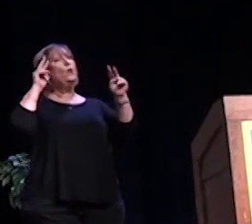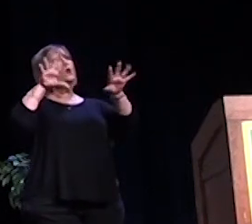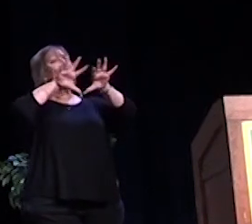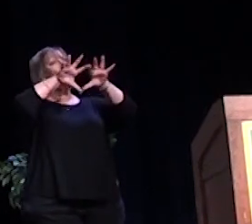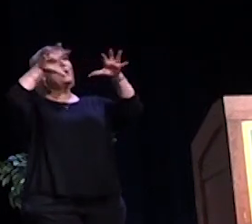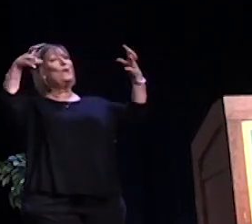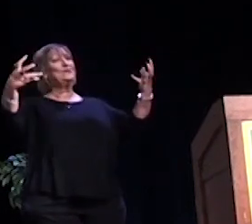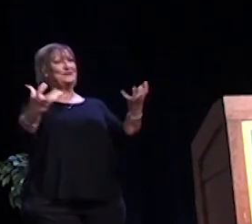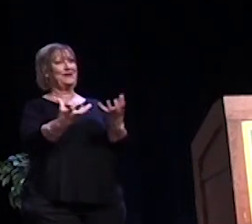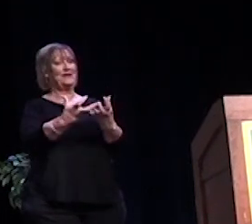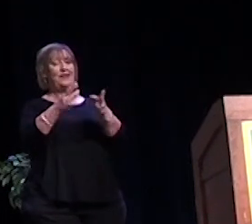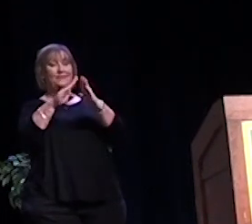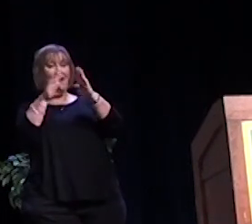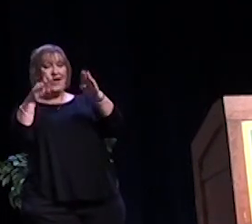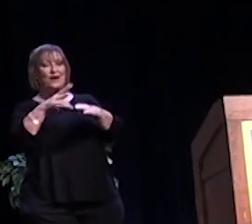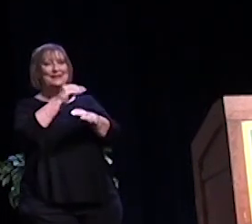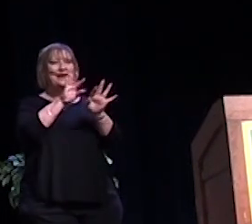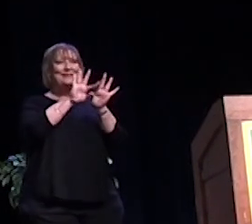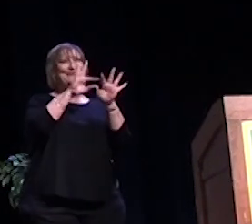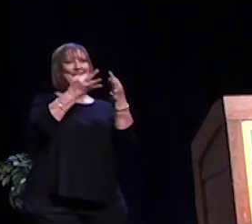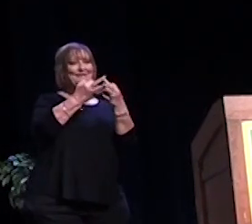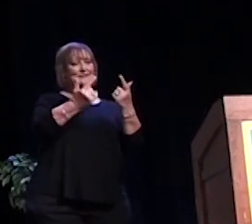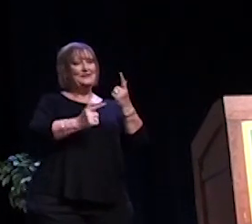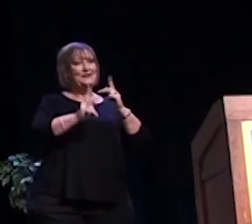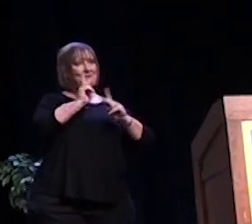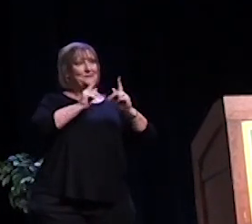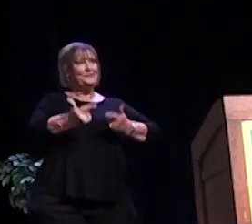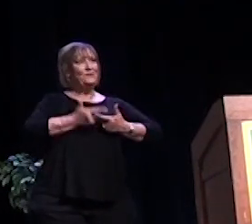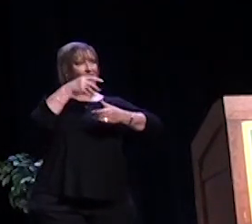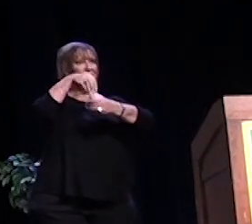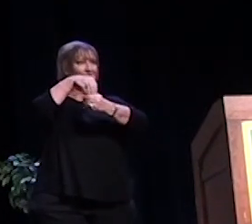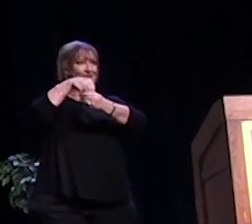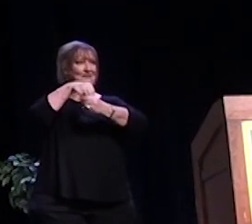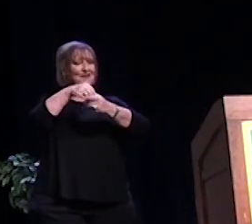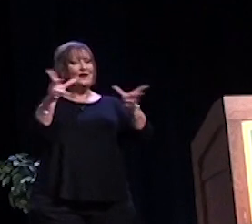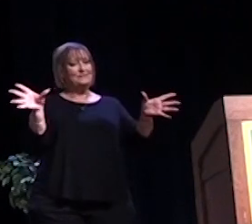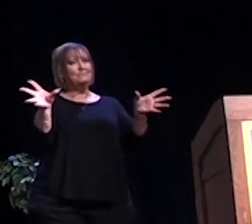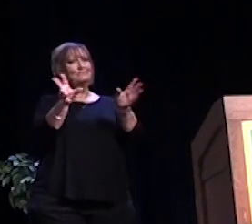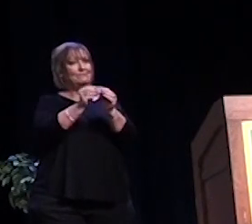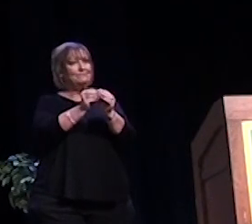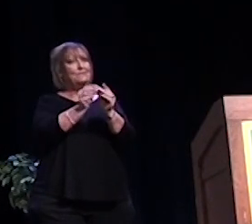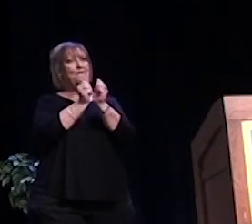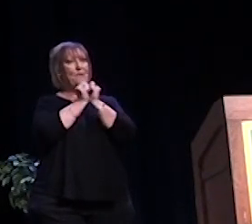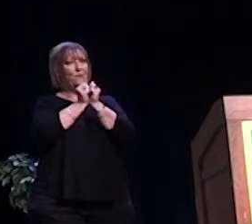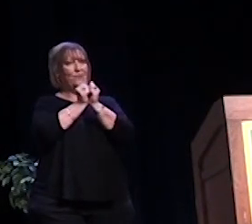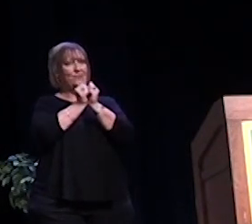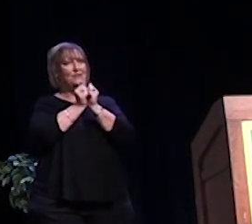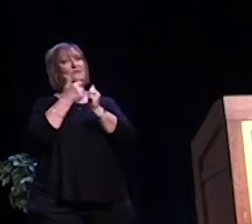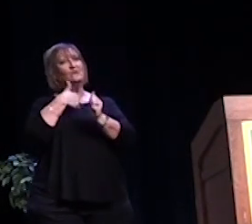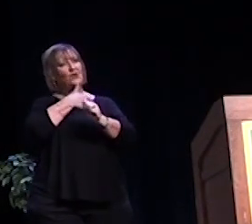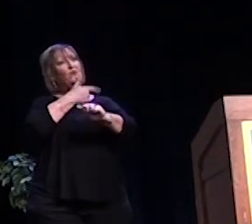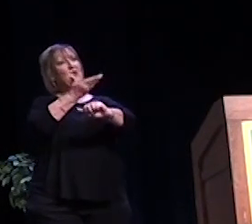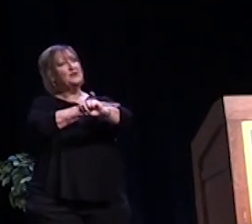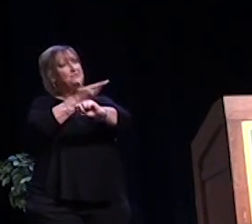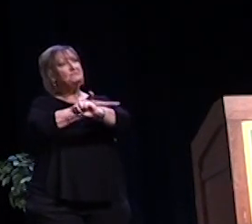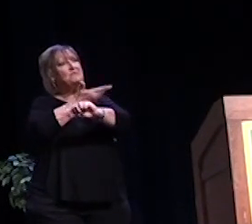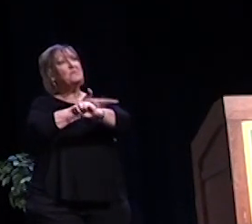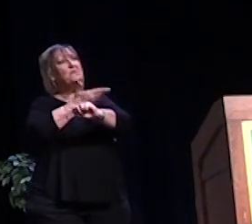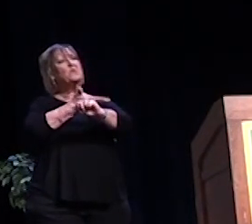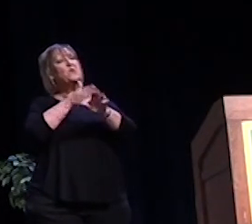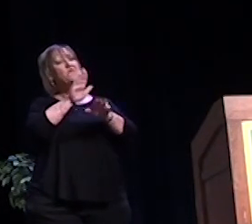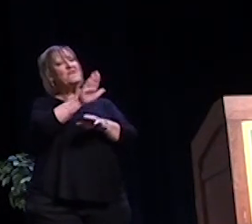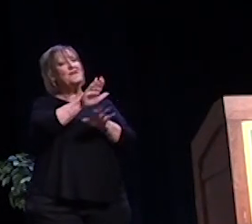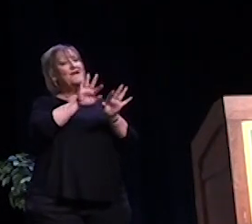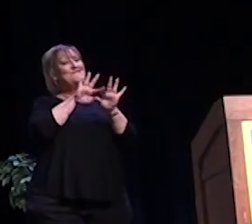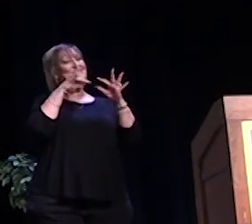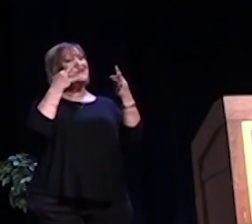resident. Yes, you need a home, but you may need other support services. So we're making sure we have people who are qualified to be able to interact with that family, who